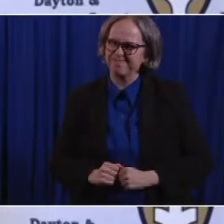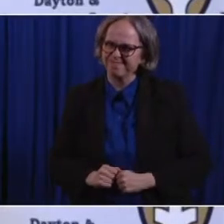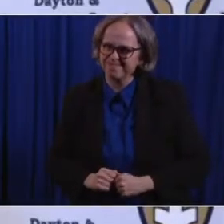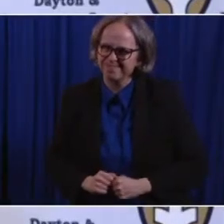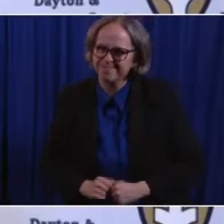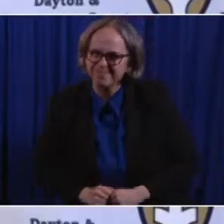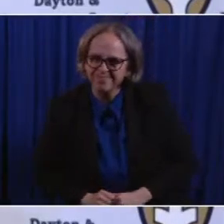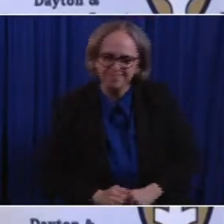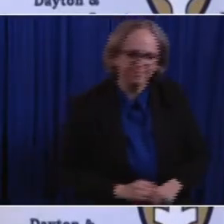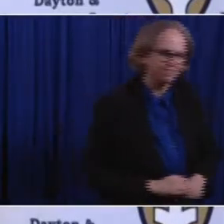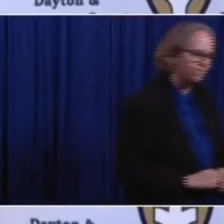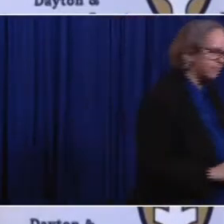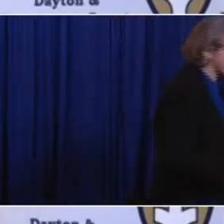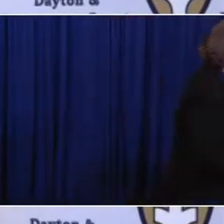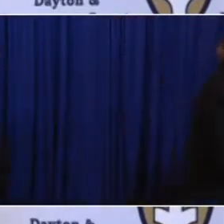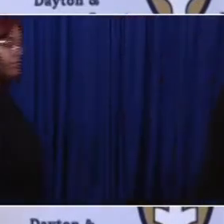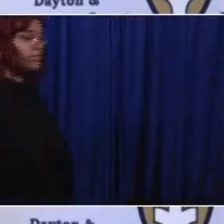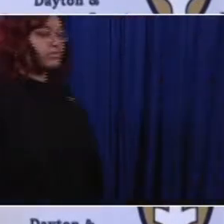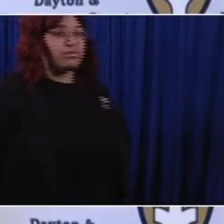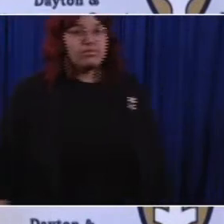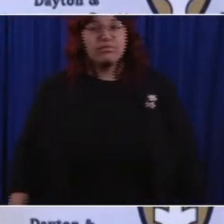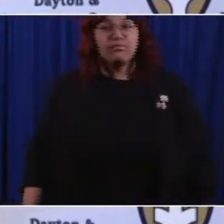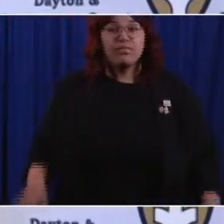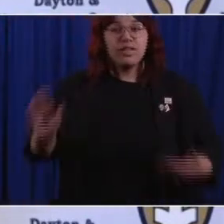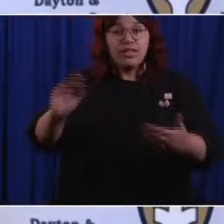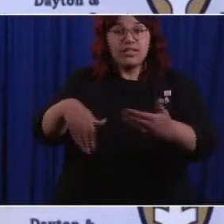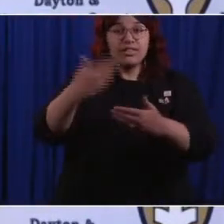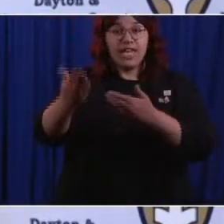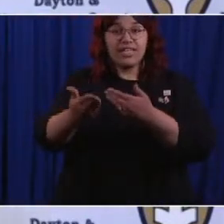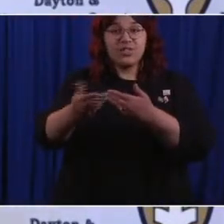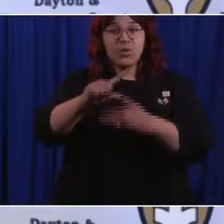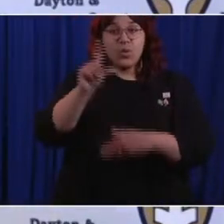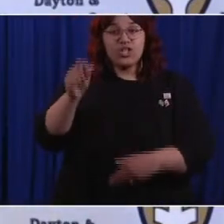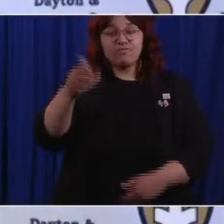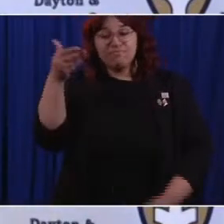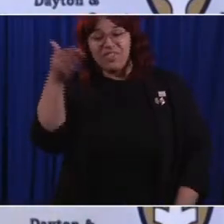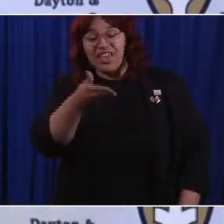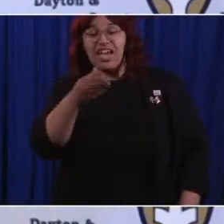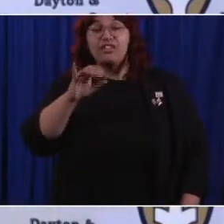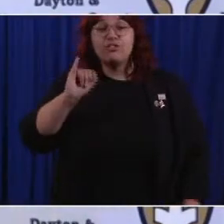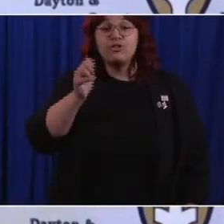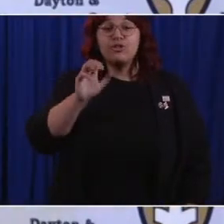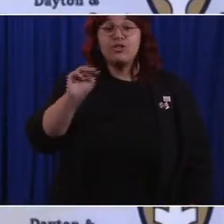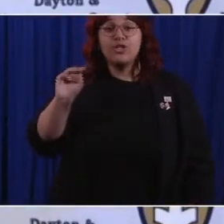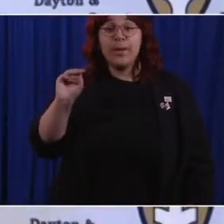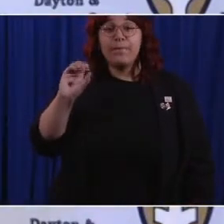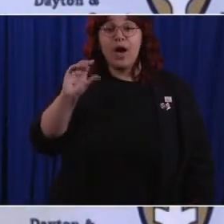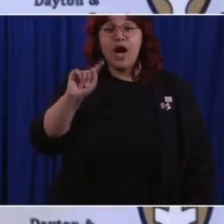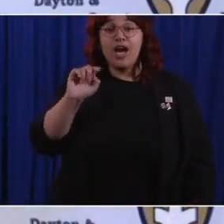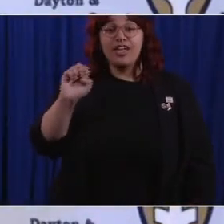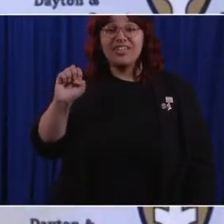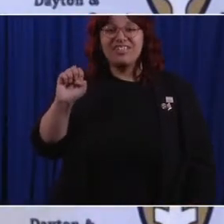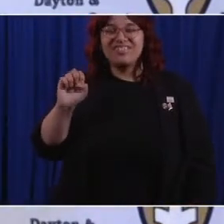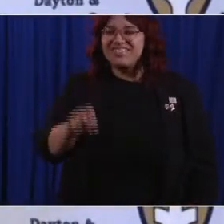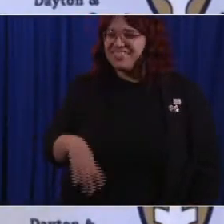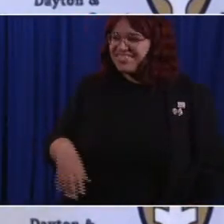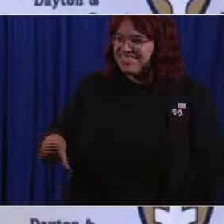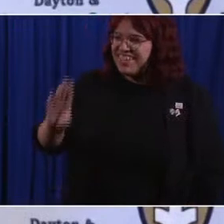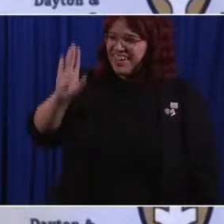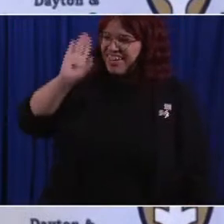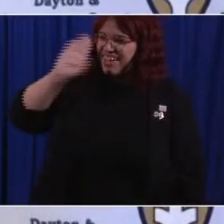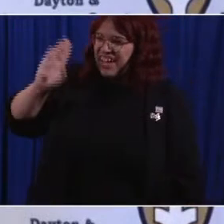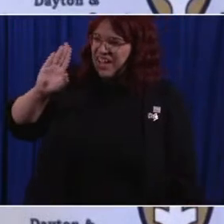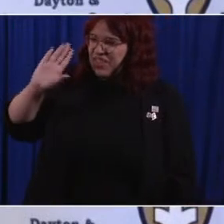Next question is on site at Dayton from Jim Oddie at WHIO. Hi, Jim. Hey, Governor. Welcome back to downtown Dayton. Thank